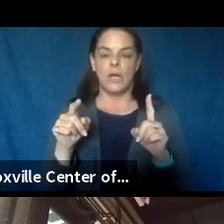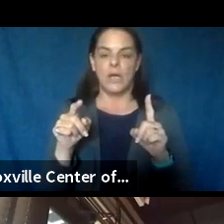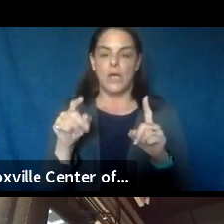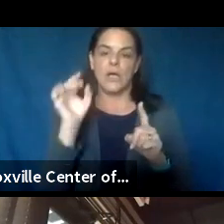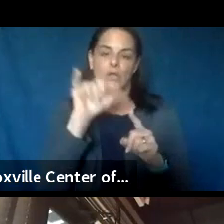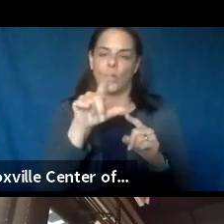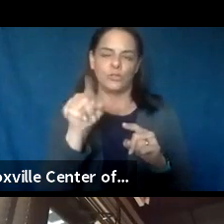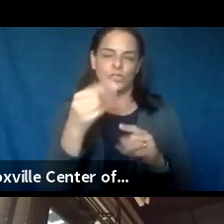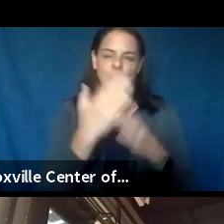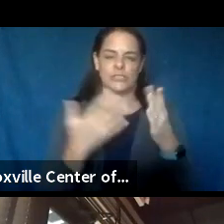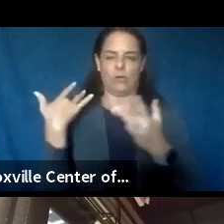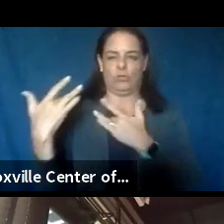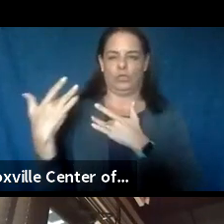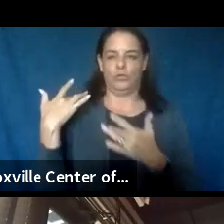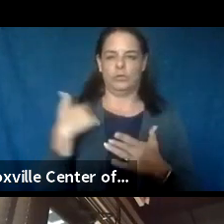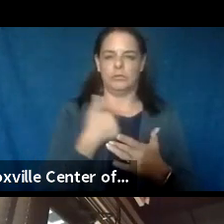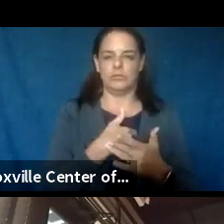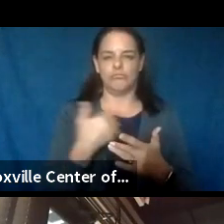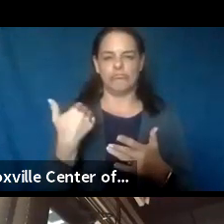just some concerns we have.